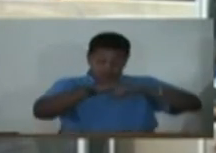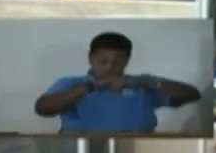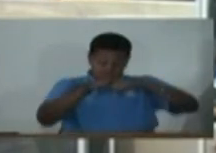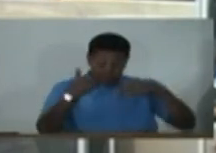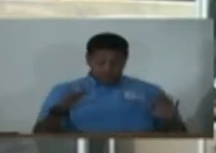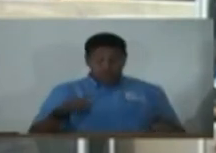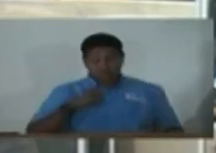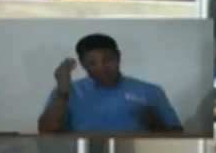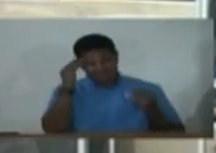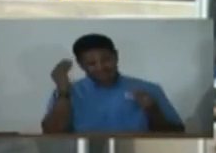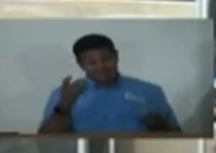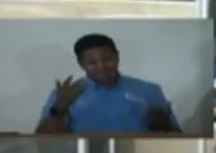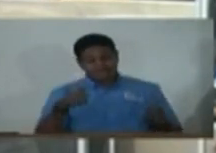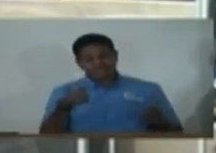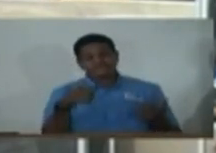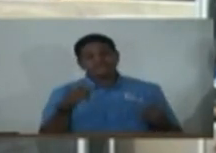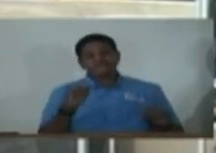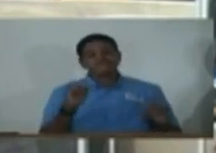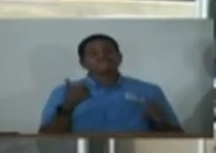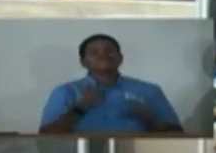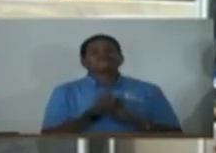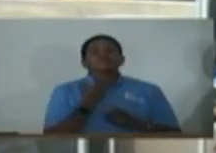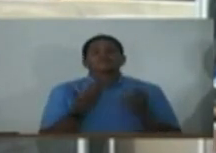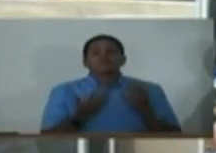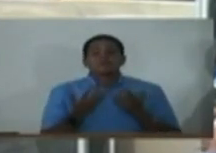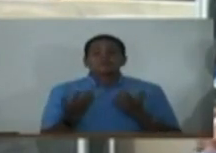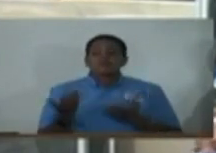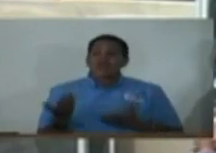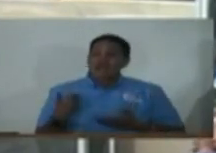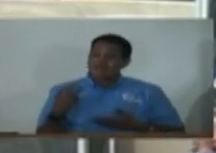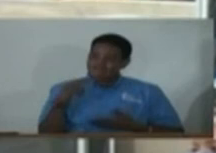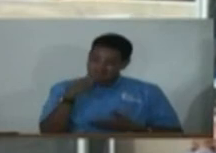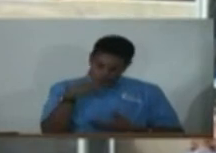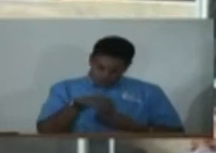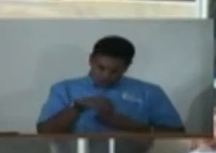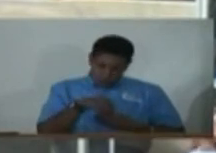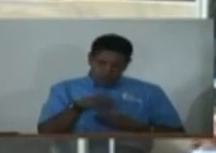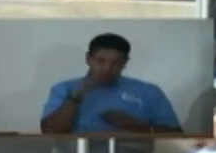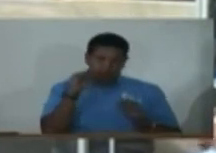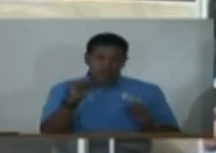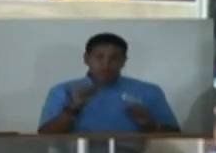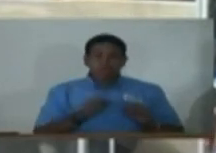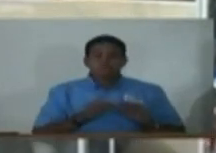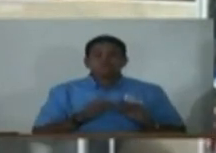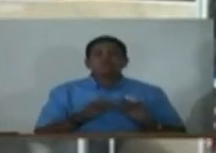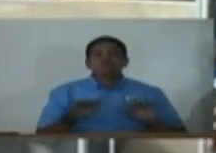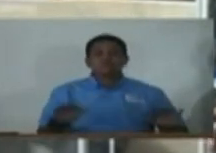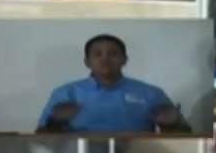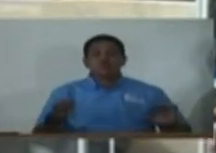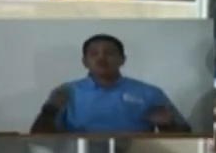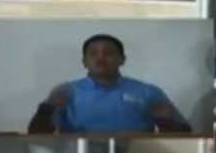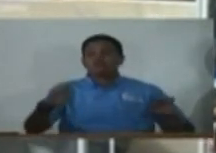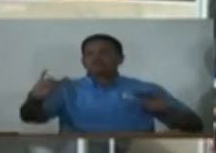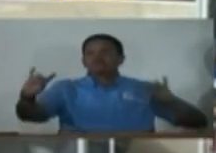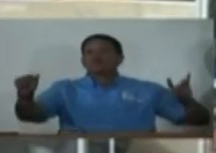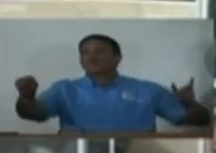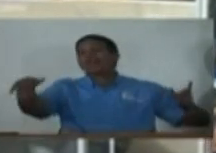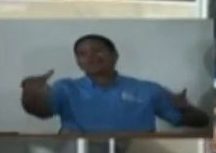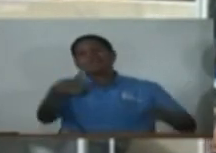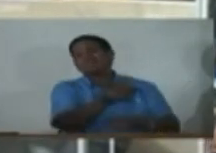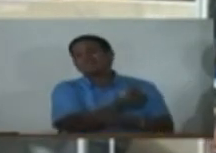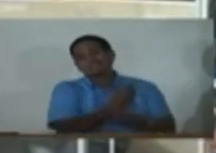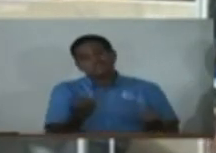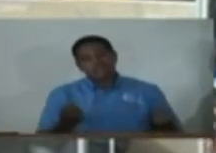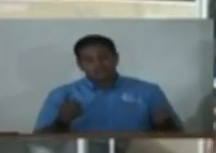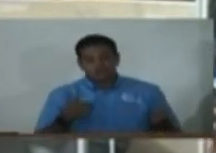said before, they still may be carriers of the virus and are able to transmit to non-vaccinated persons. We